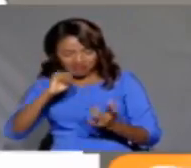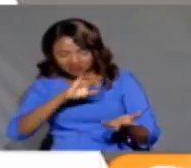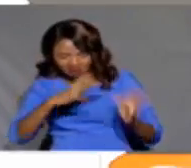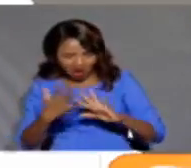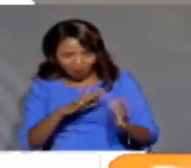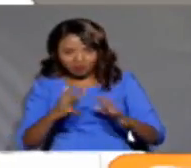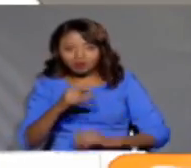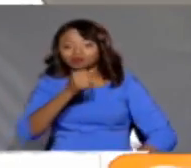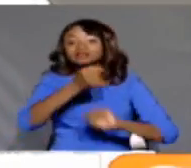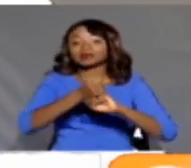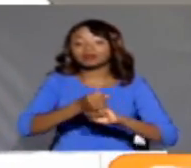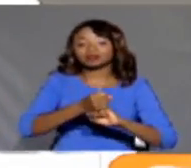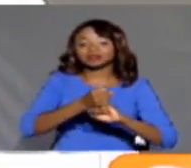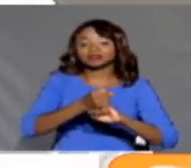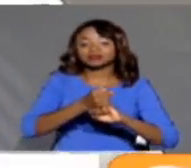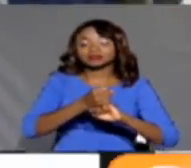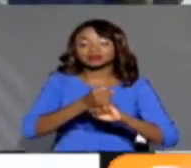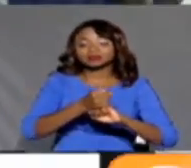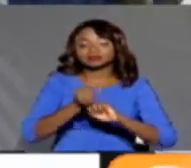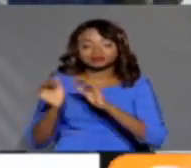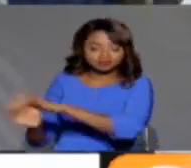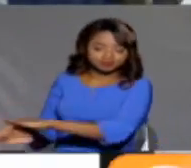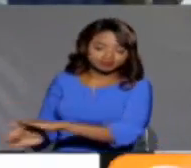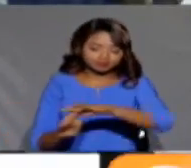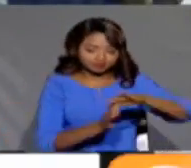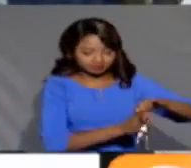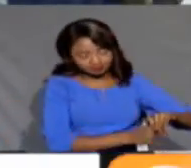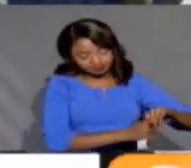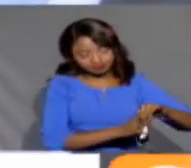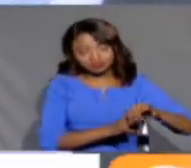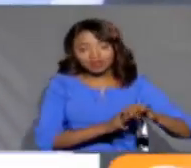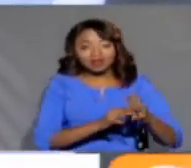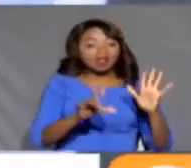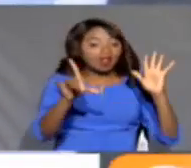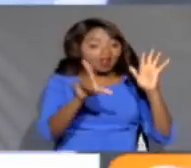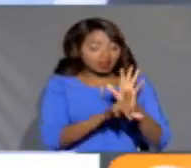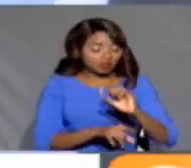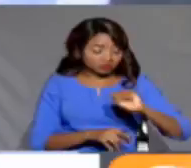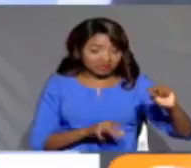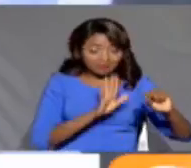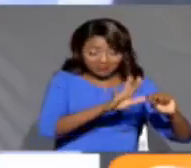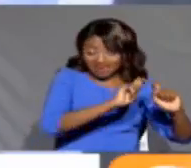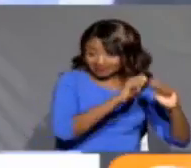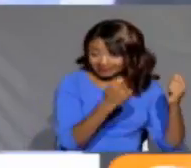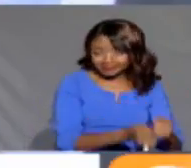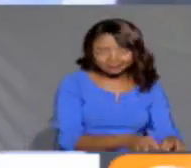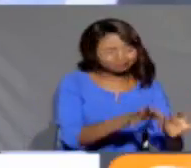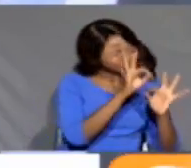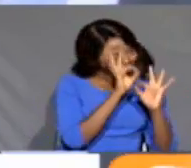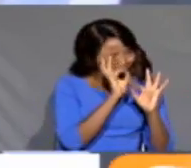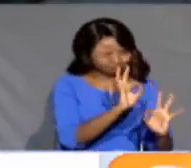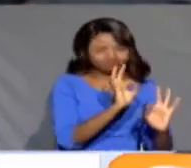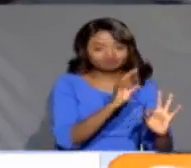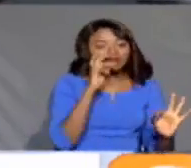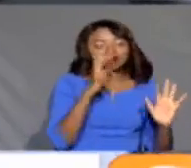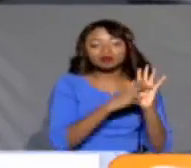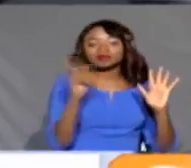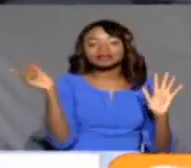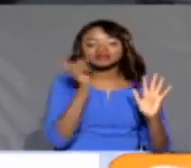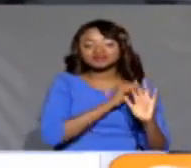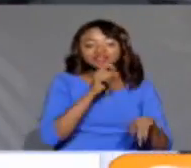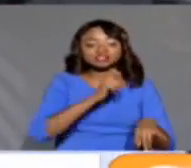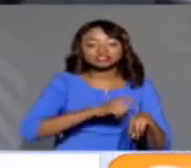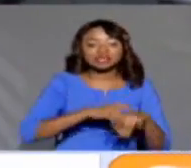exercise. Now, on the legal side, Ekuru Aukot and his team did a fantastic job. And we acknowledged it here when